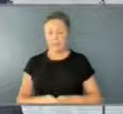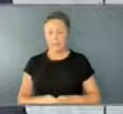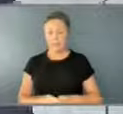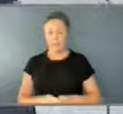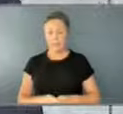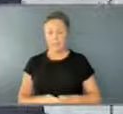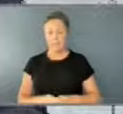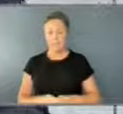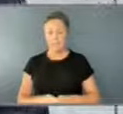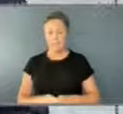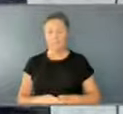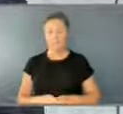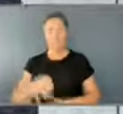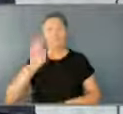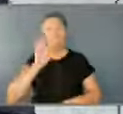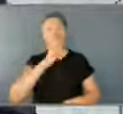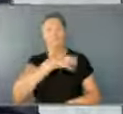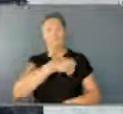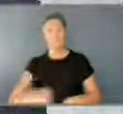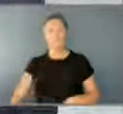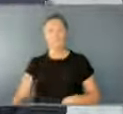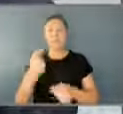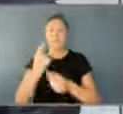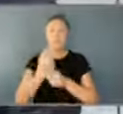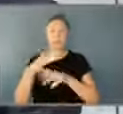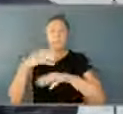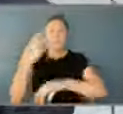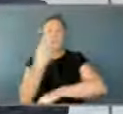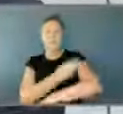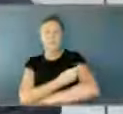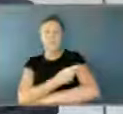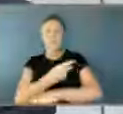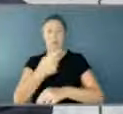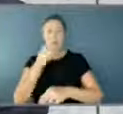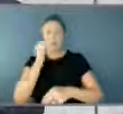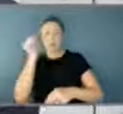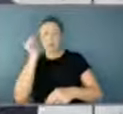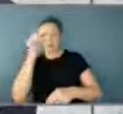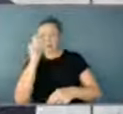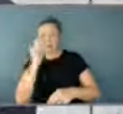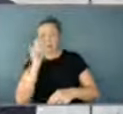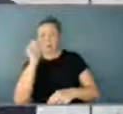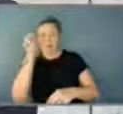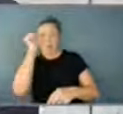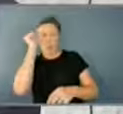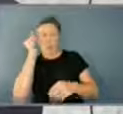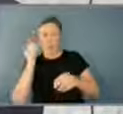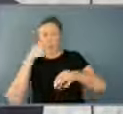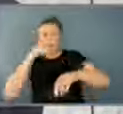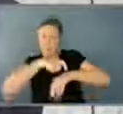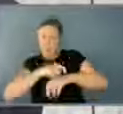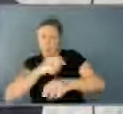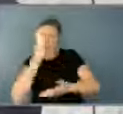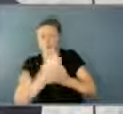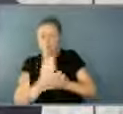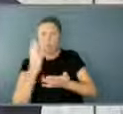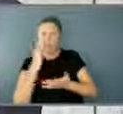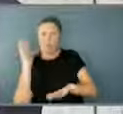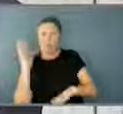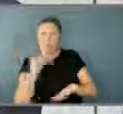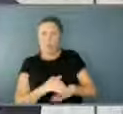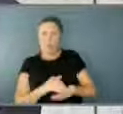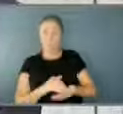before about getting more advice over the coming weeks. You're talking about getting a timetable by the end of February of this vaccine. Where is the first Pfizer vaccine that